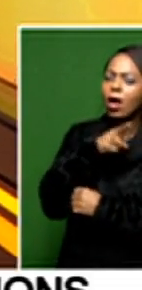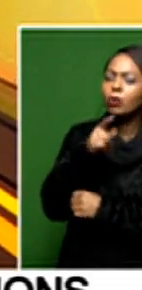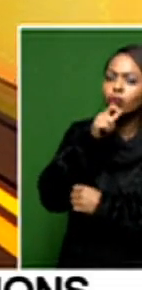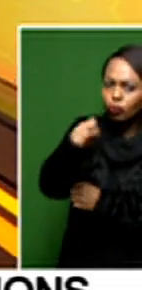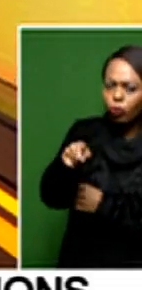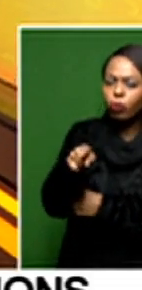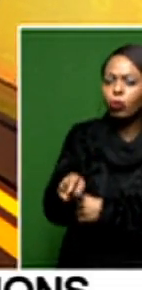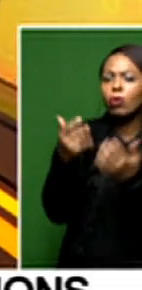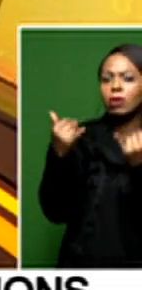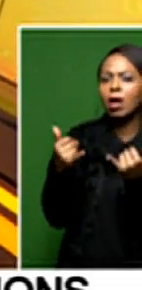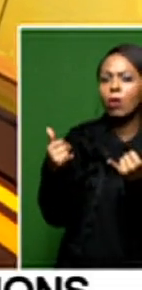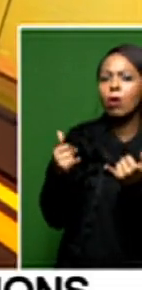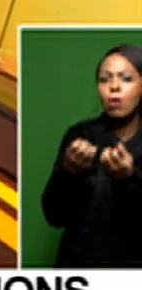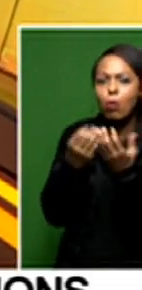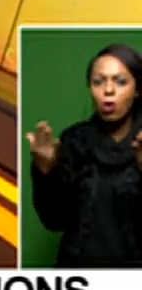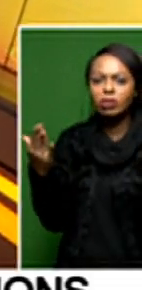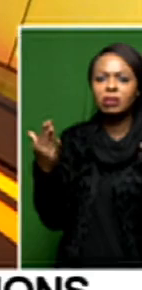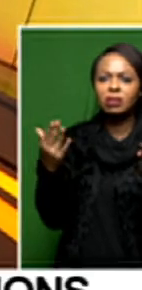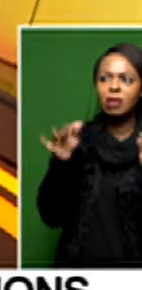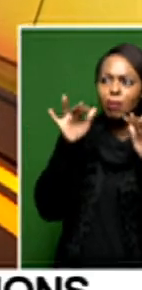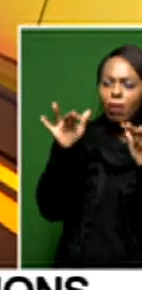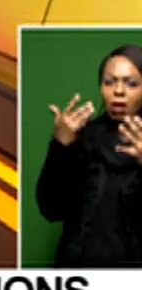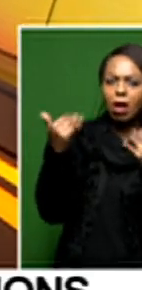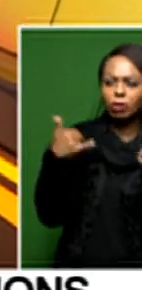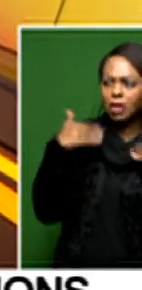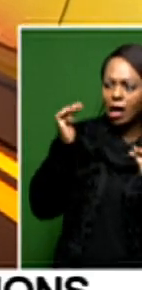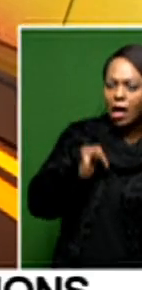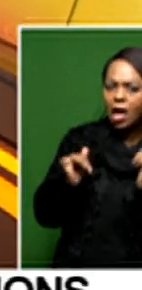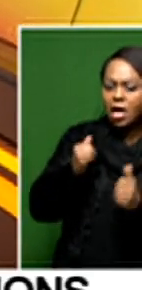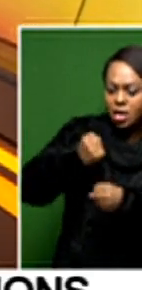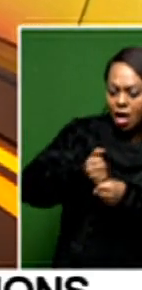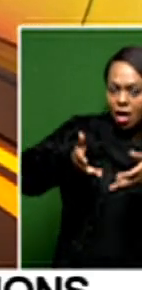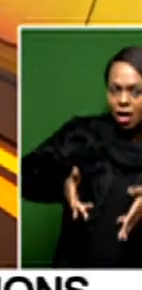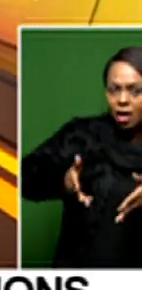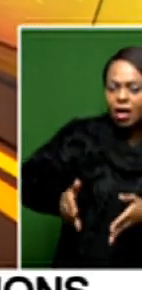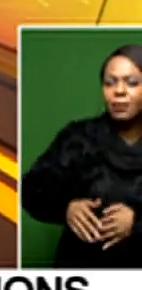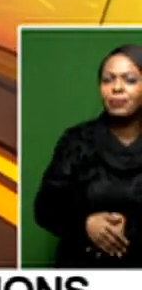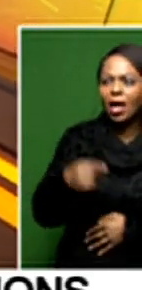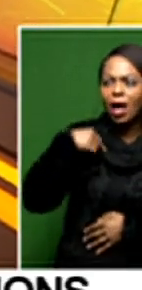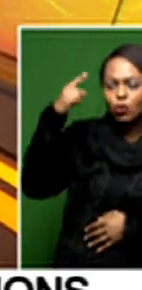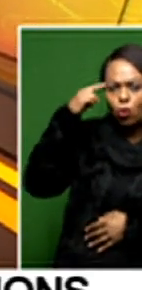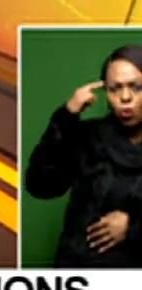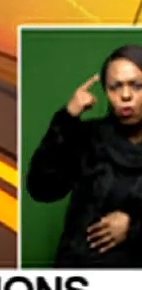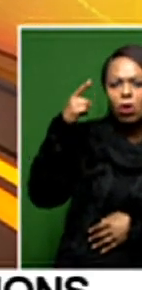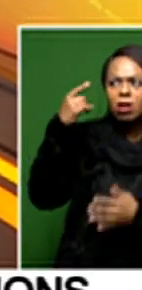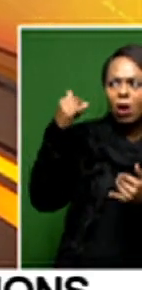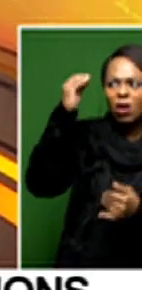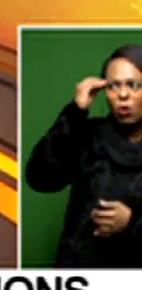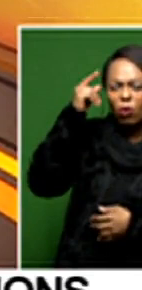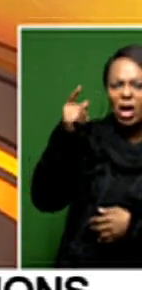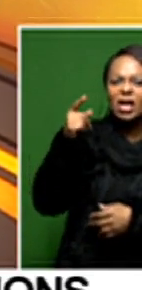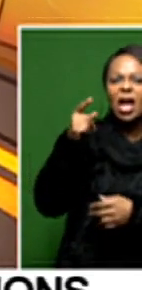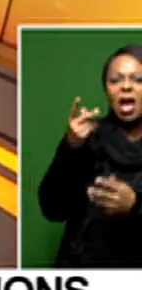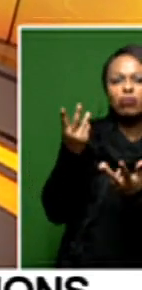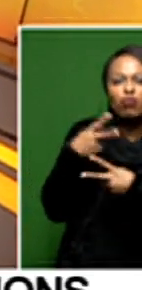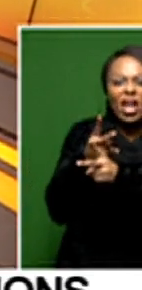the increased number of new entrants in this year's edition. And I know that there's new productions which will be taking part. So